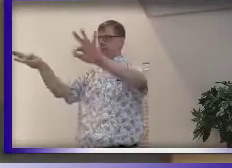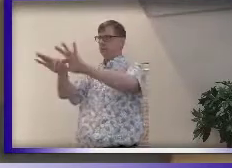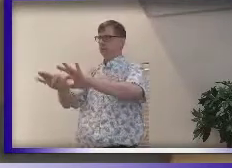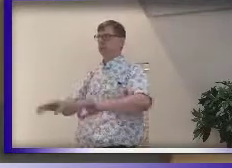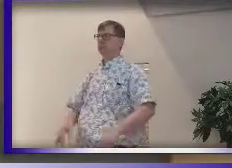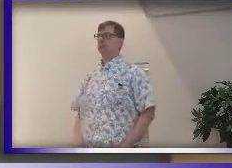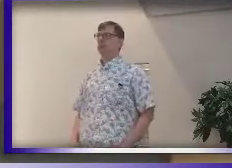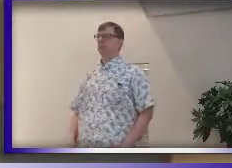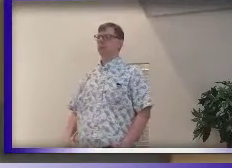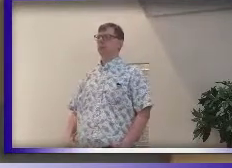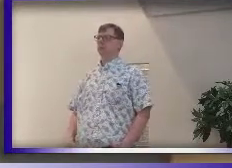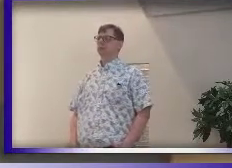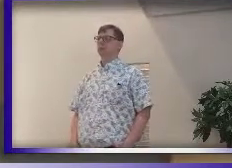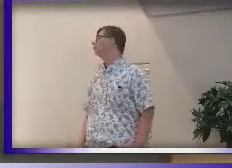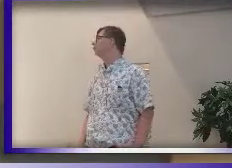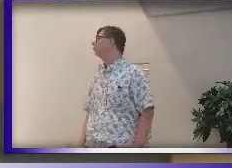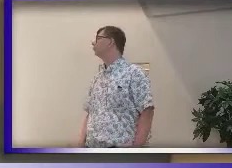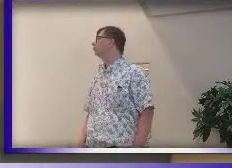What if